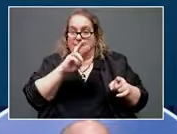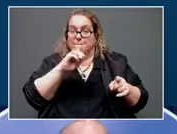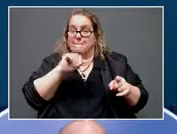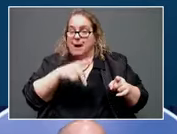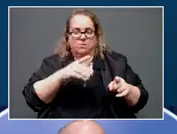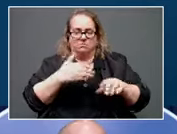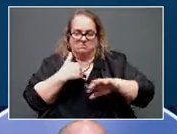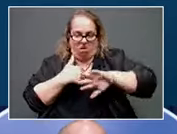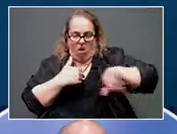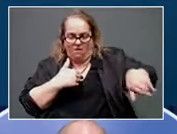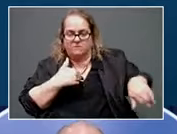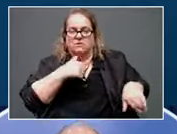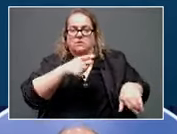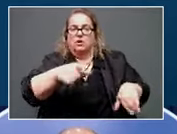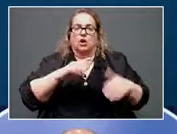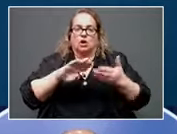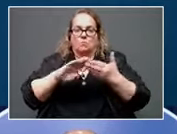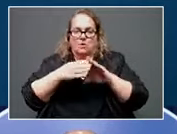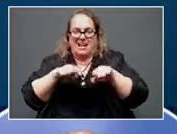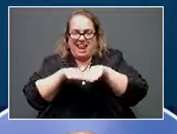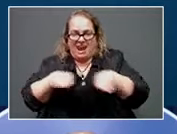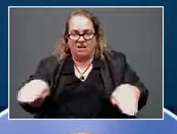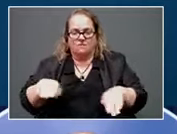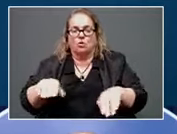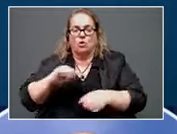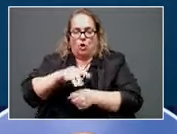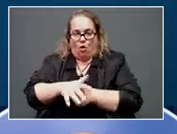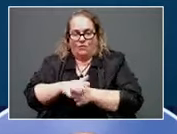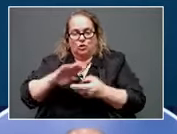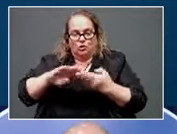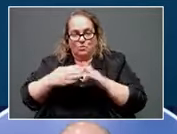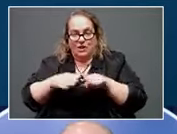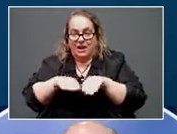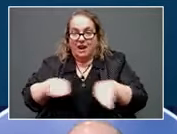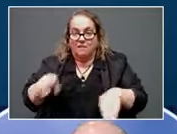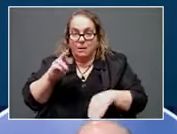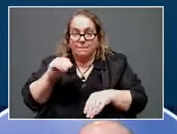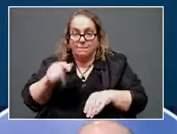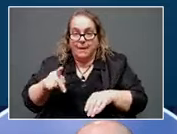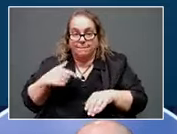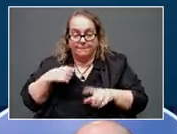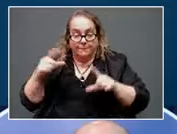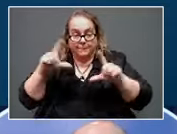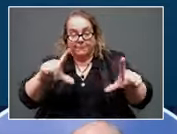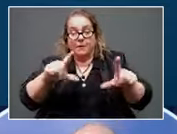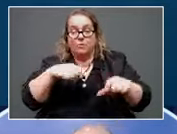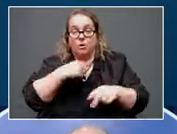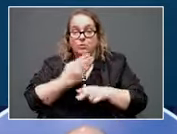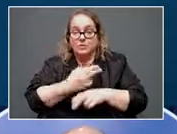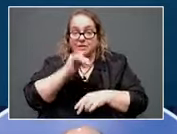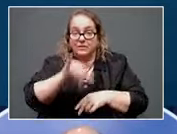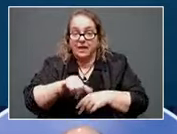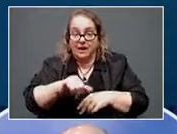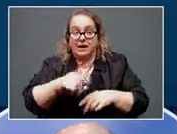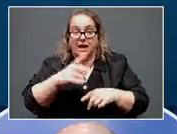community level, COVID-19 community level map. And then we will use that and tie it to, James, the next slide,